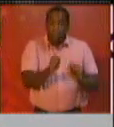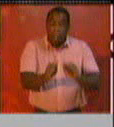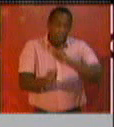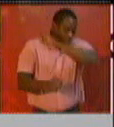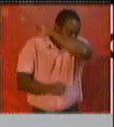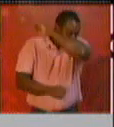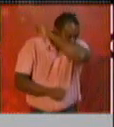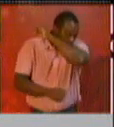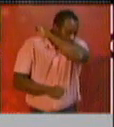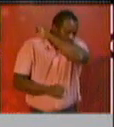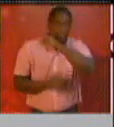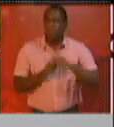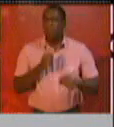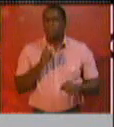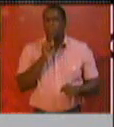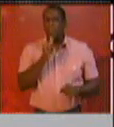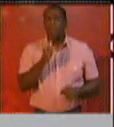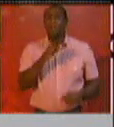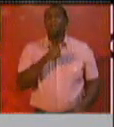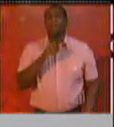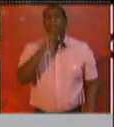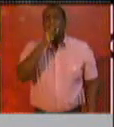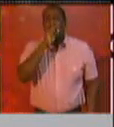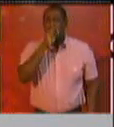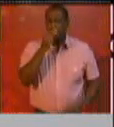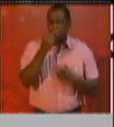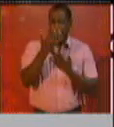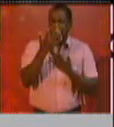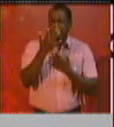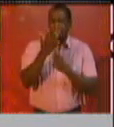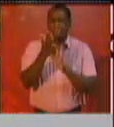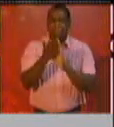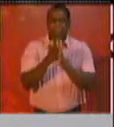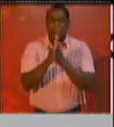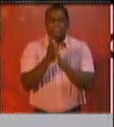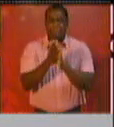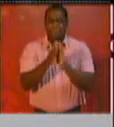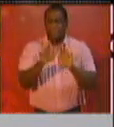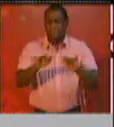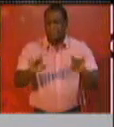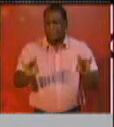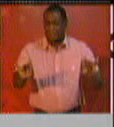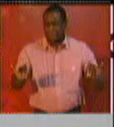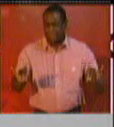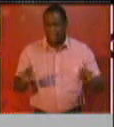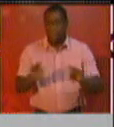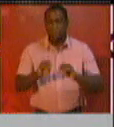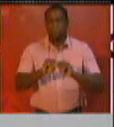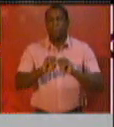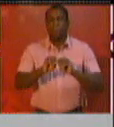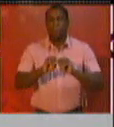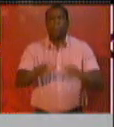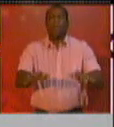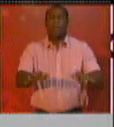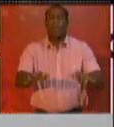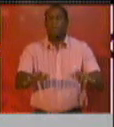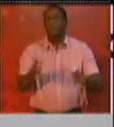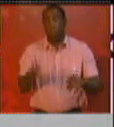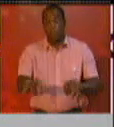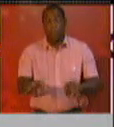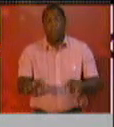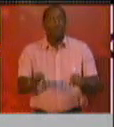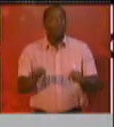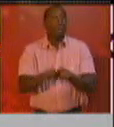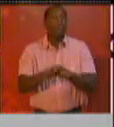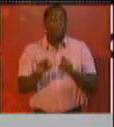keep surfaces, shared surfaces, in workplaces and at home clean and sanitized with the routine cleaning materials that you have